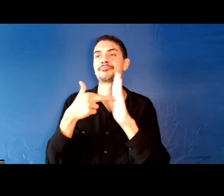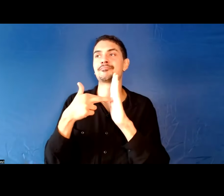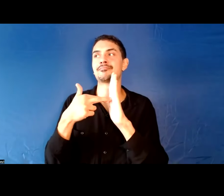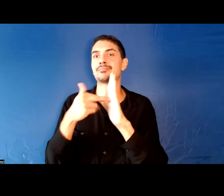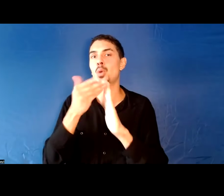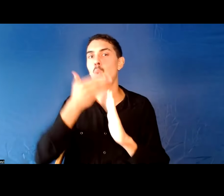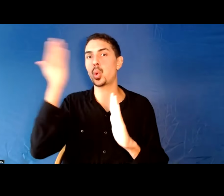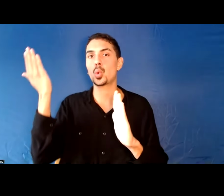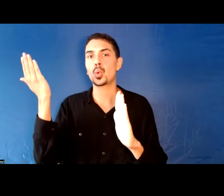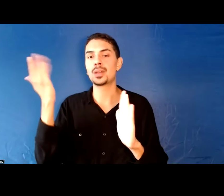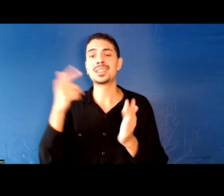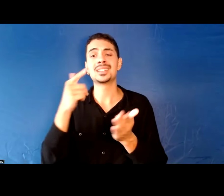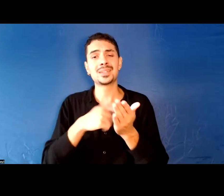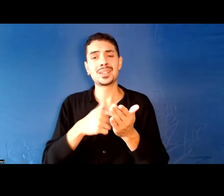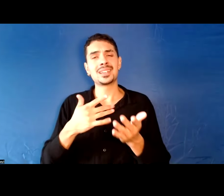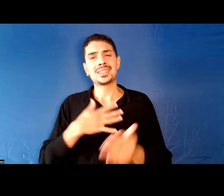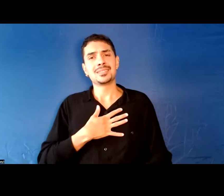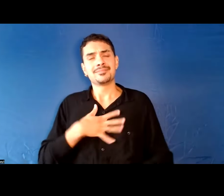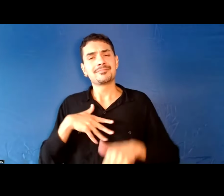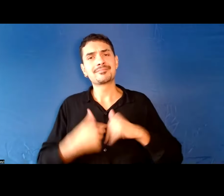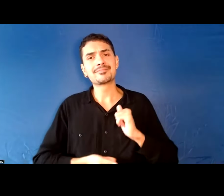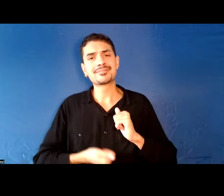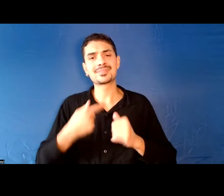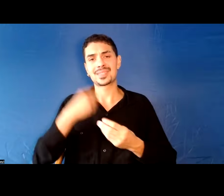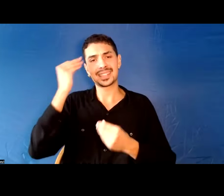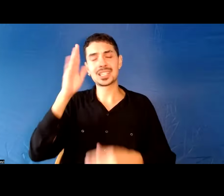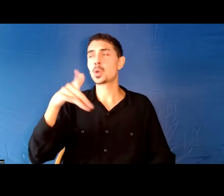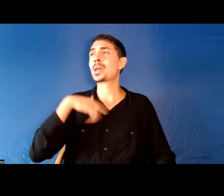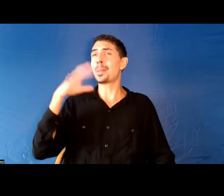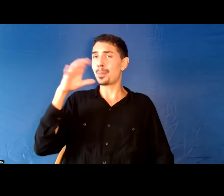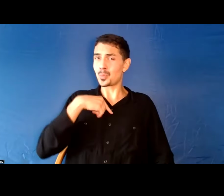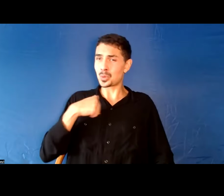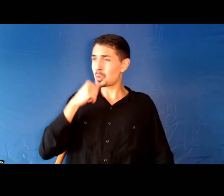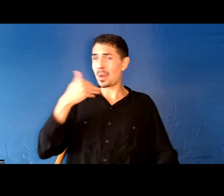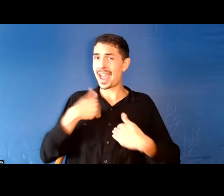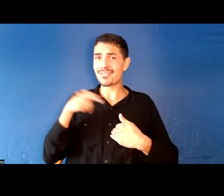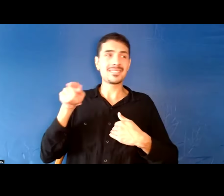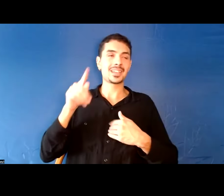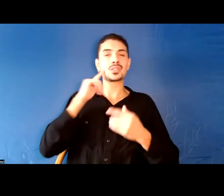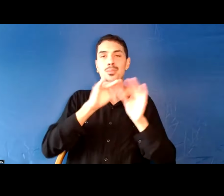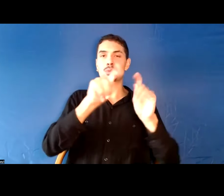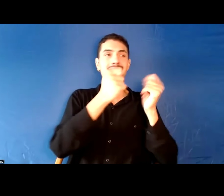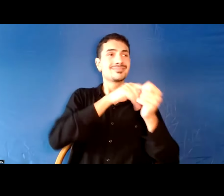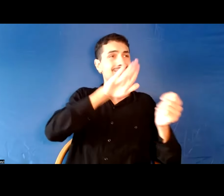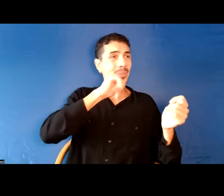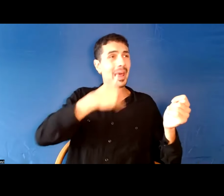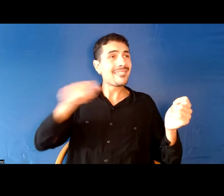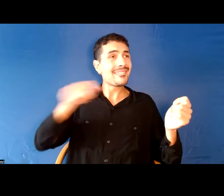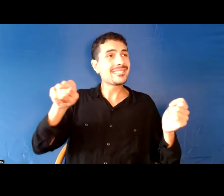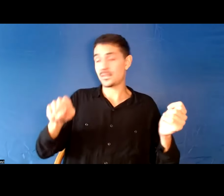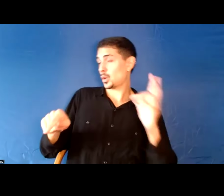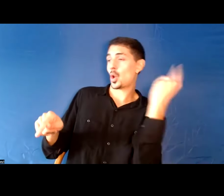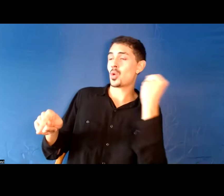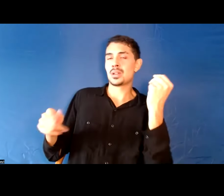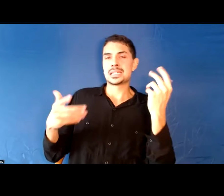really hard sometimes to think about if you're missing a huge component, what can you do? But we need to do